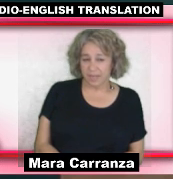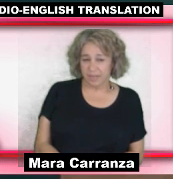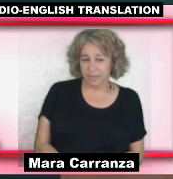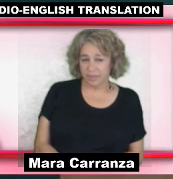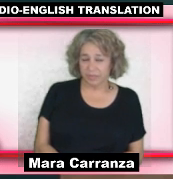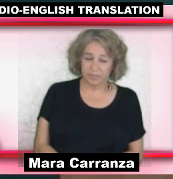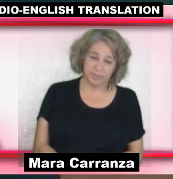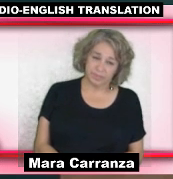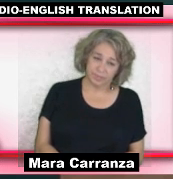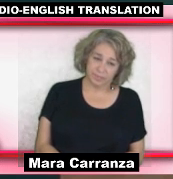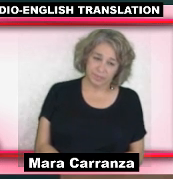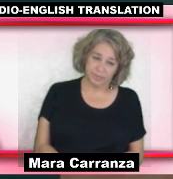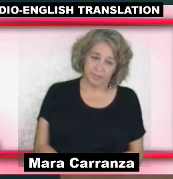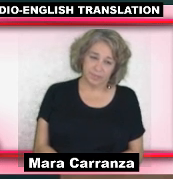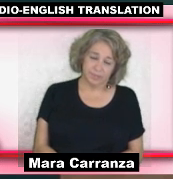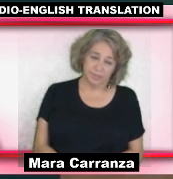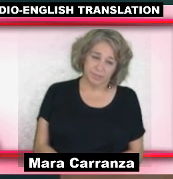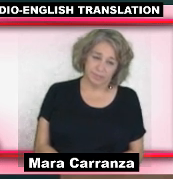data